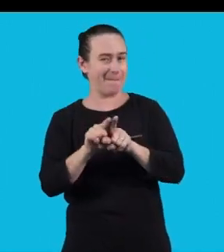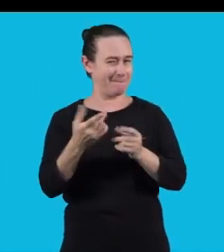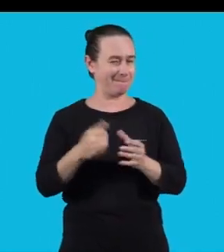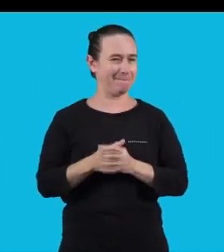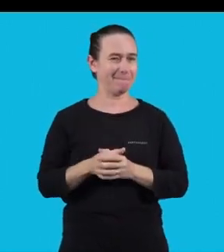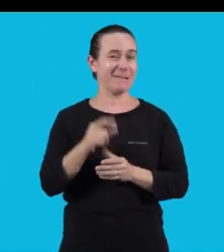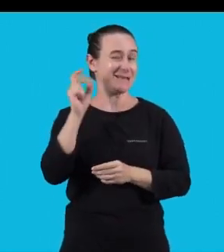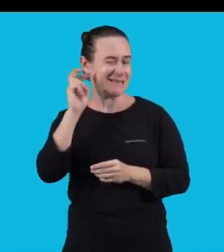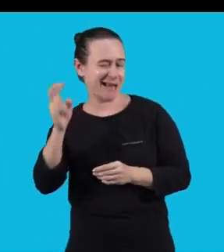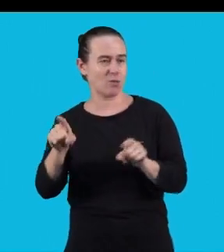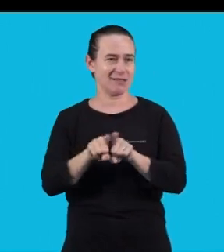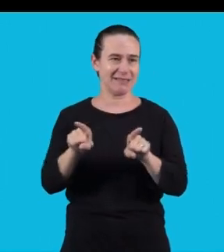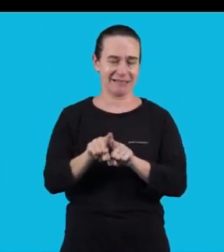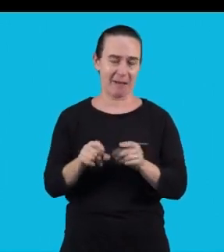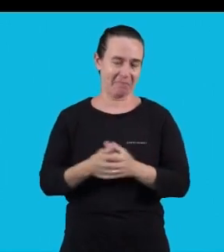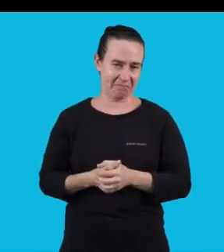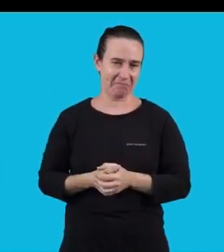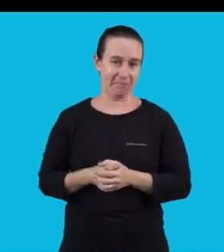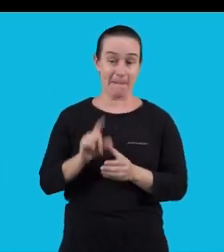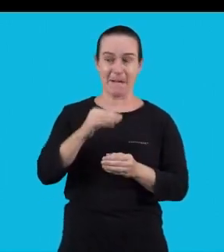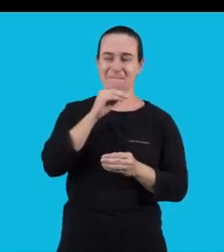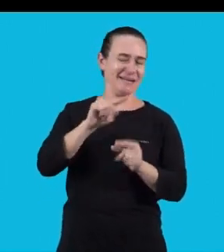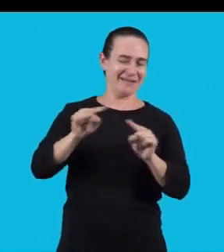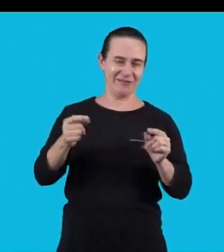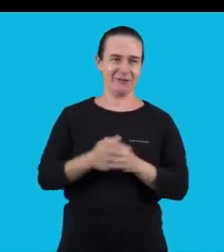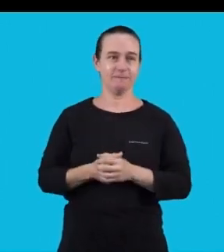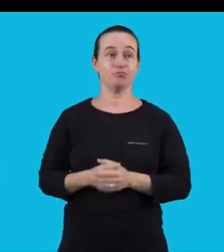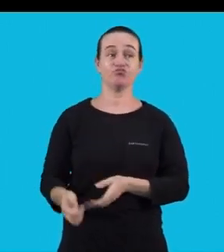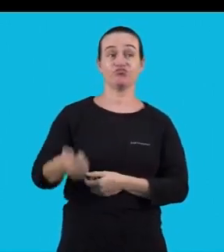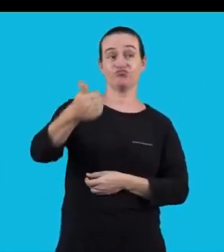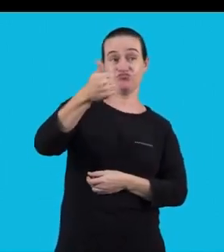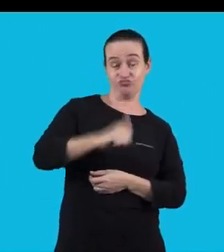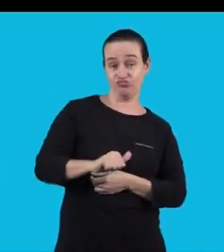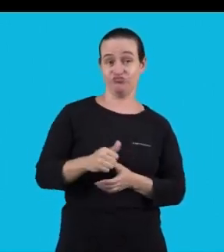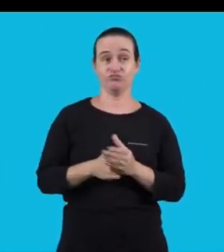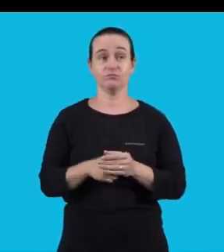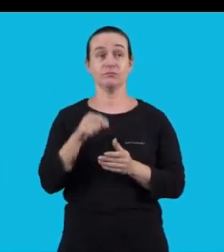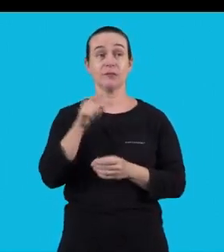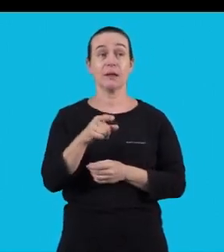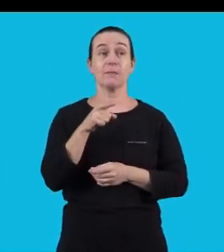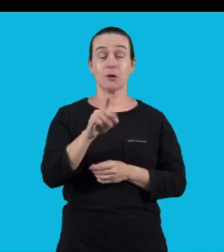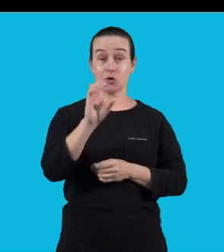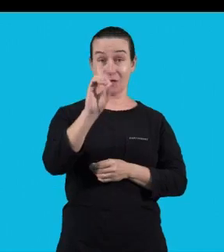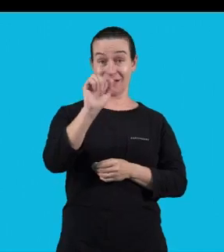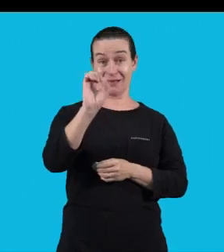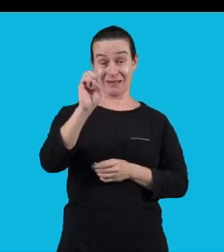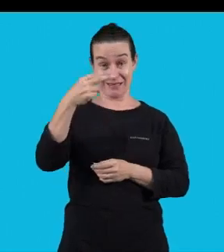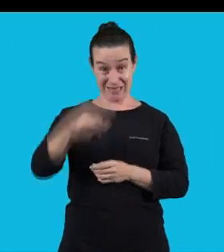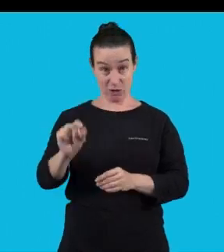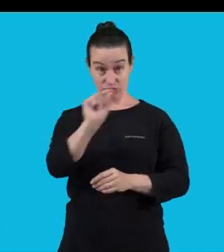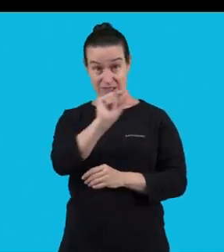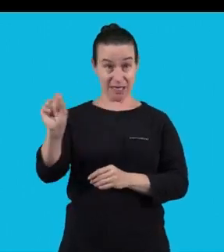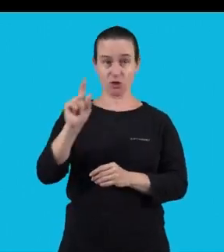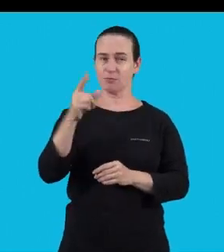a suitable alternative punctuation mark. Go to line 4, find the dash and identify